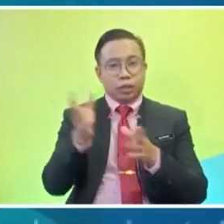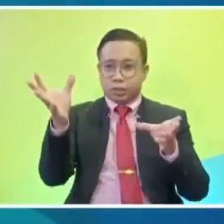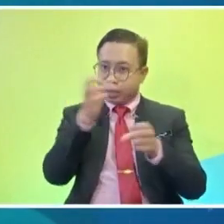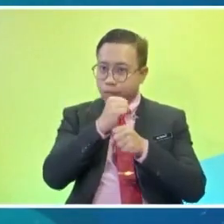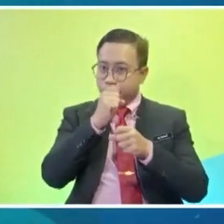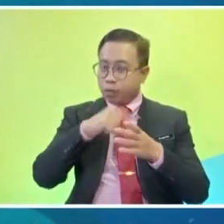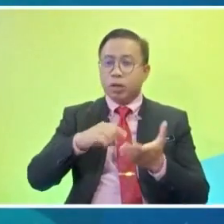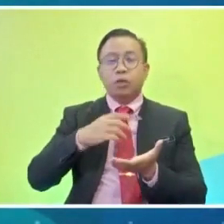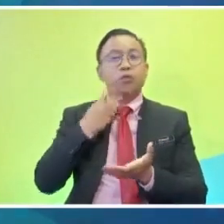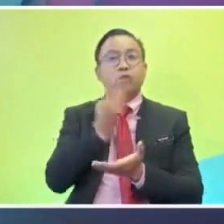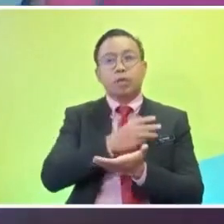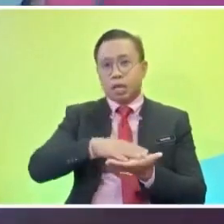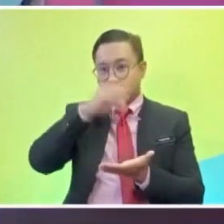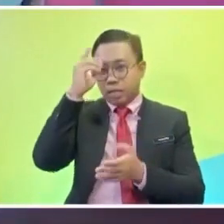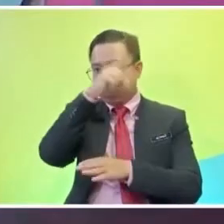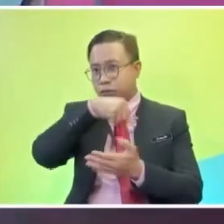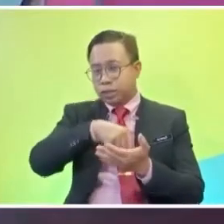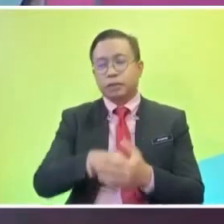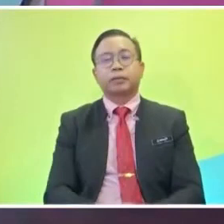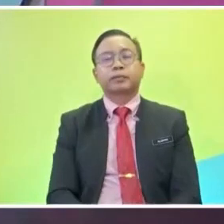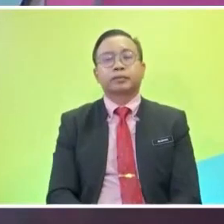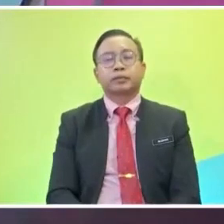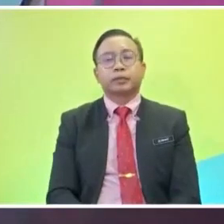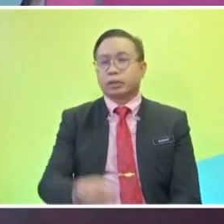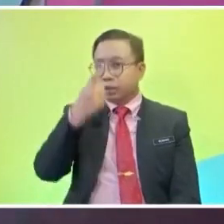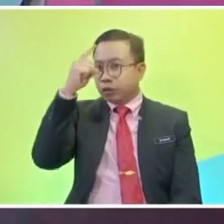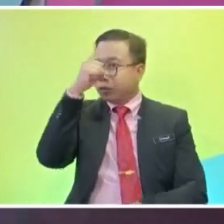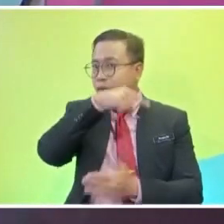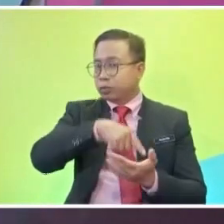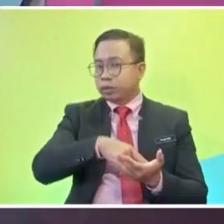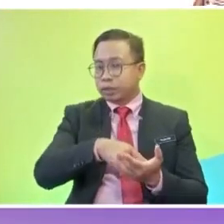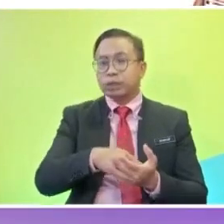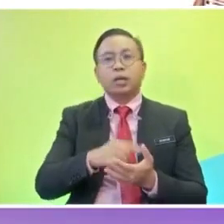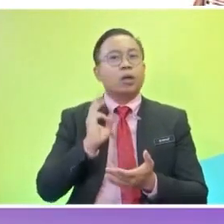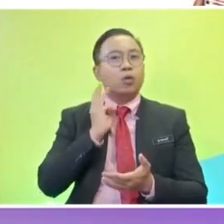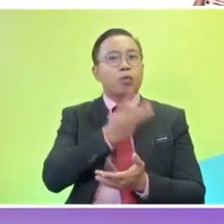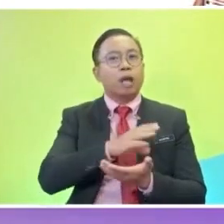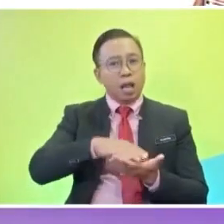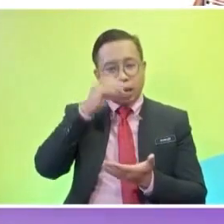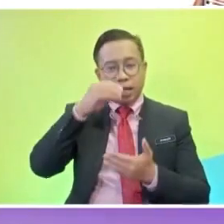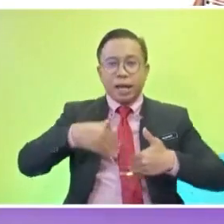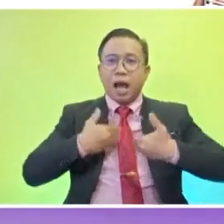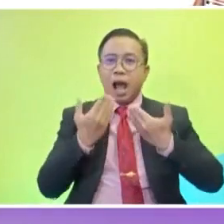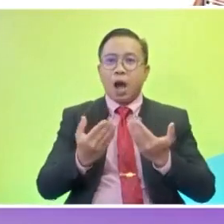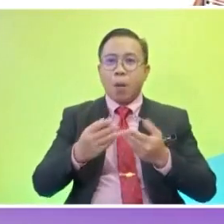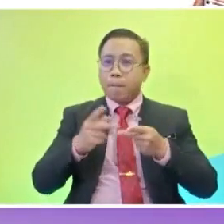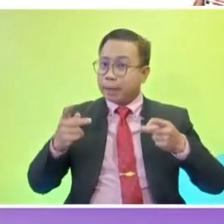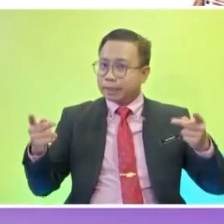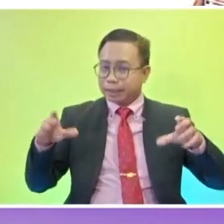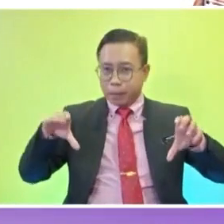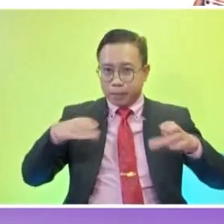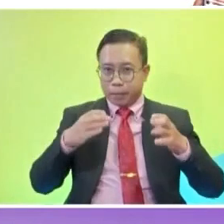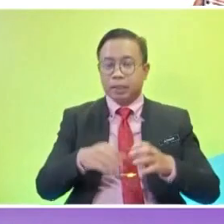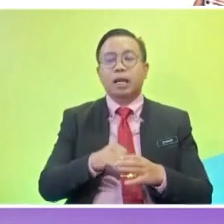we just learned today? Go ahead. Okay, so actually for today, okay, we learned how is pasta made,